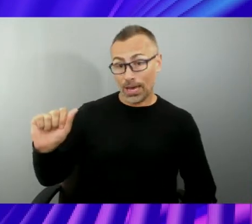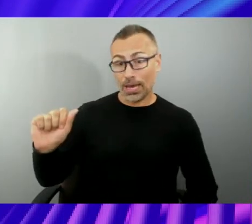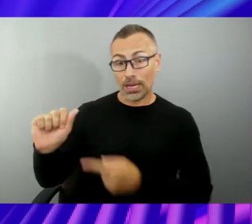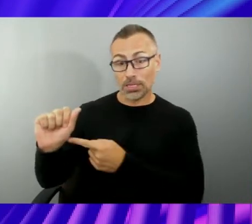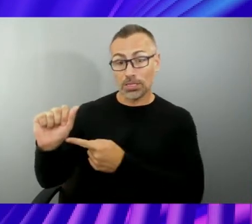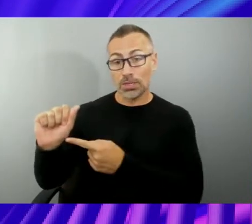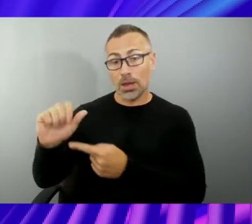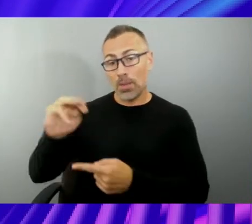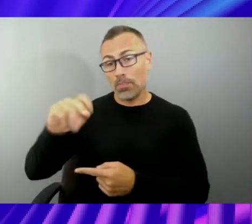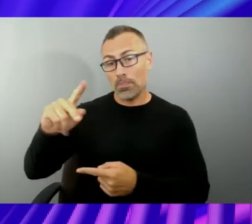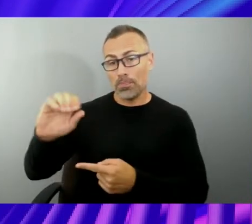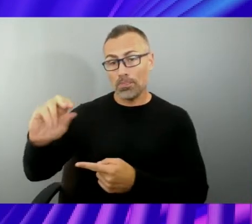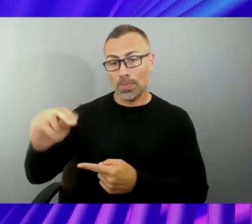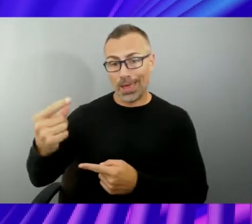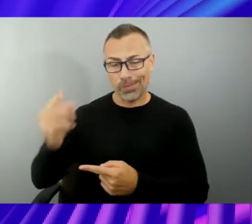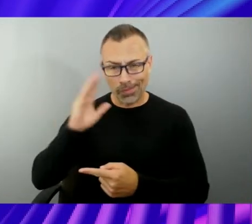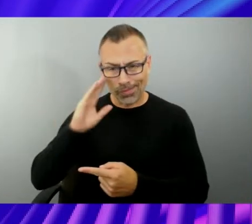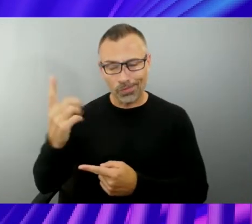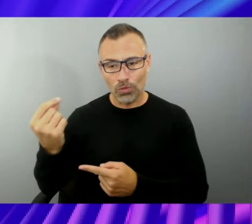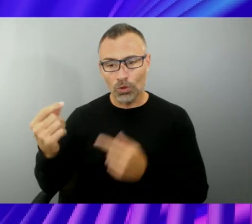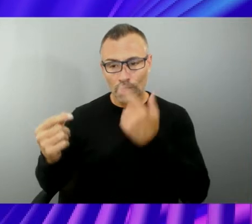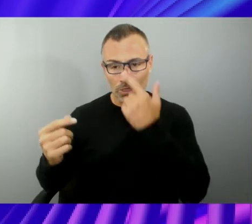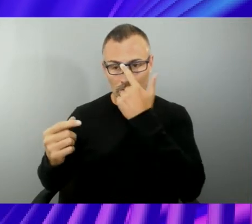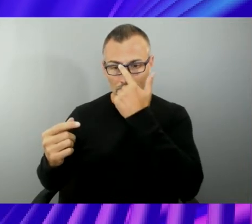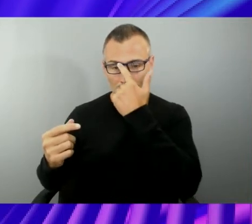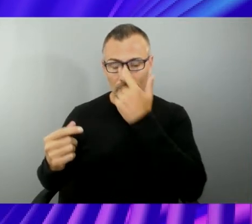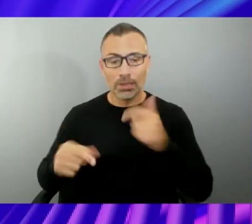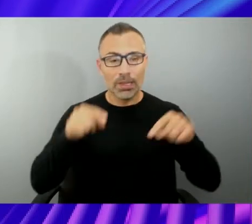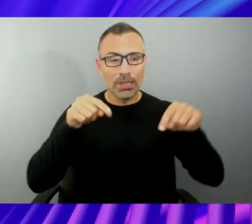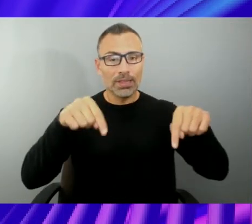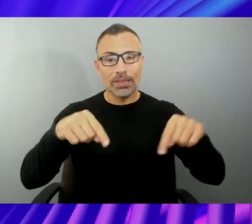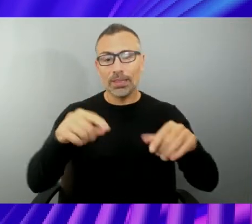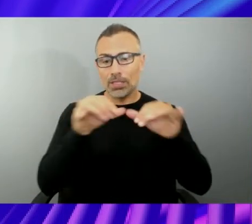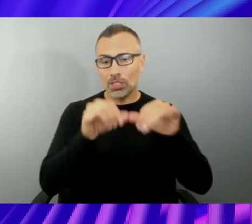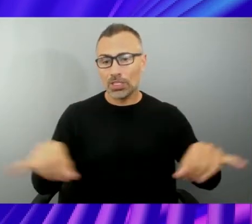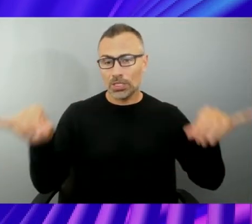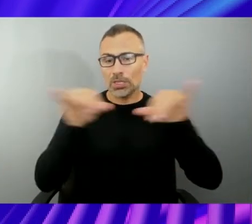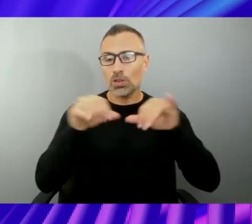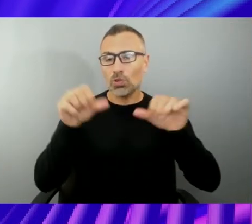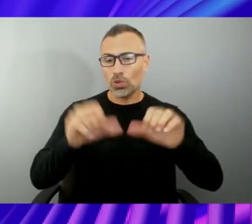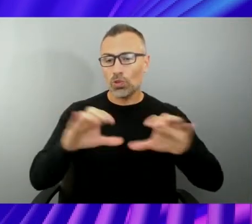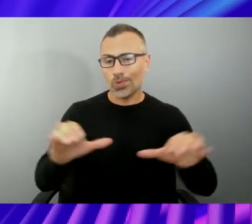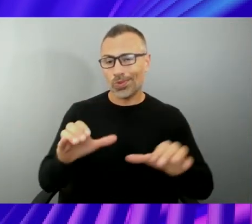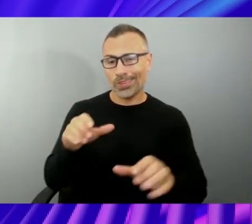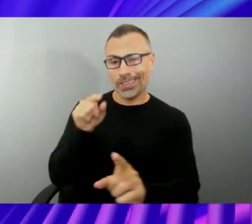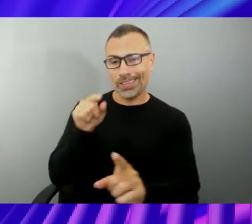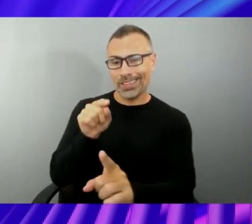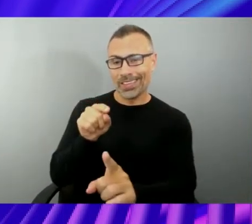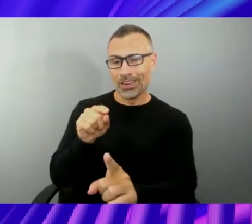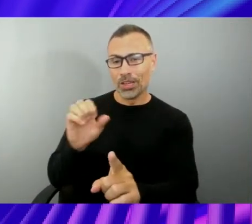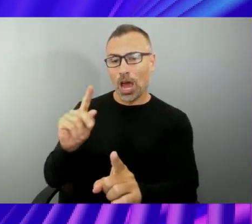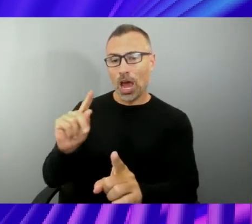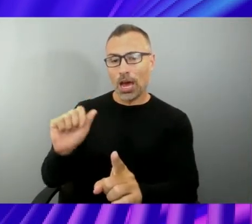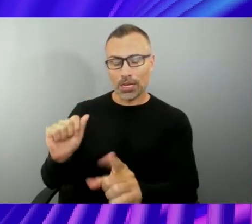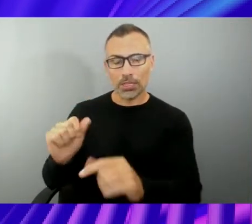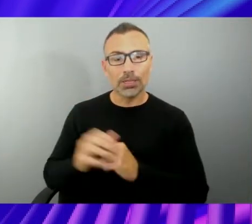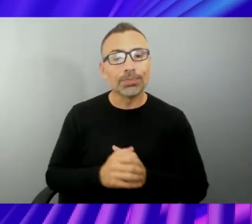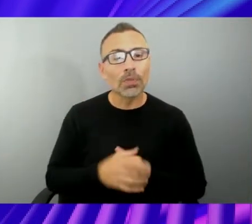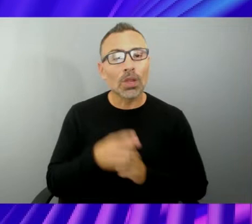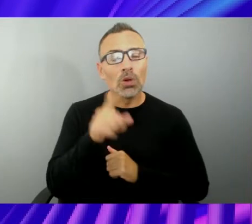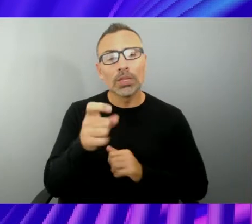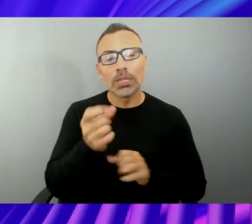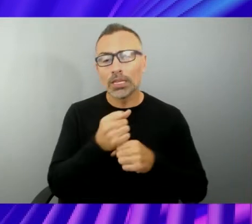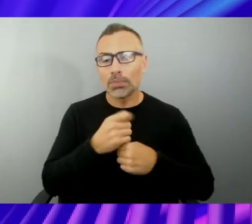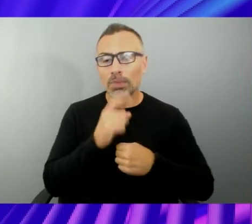is the standard attribute where you can map it here. And then we need to make sure that we restrict